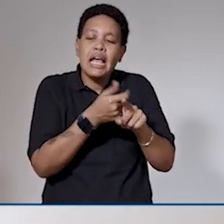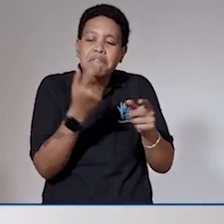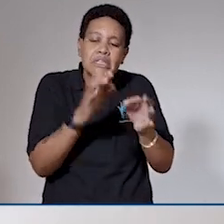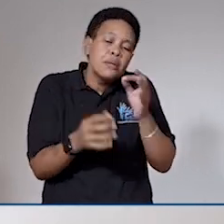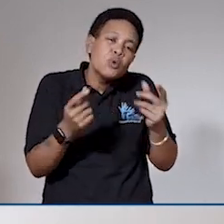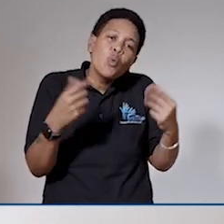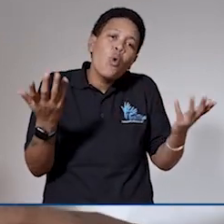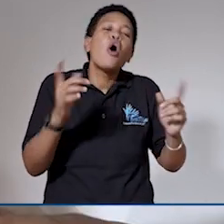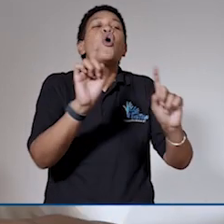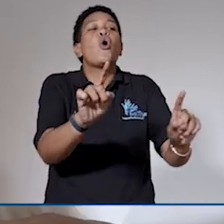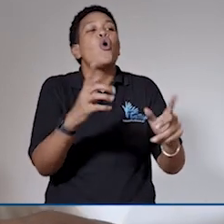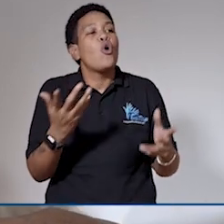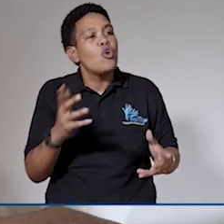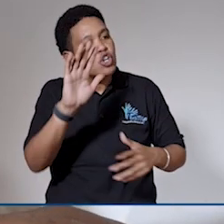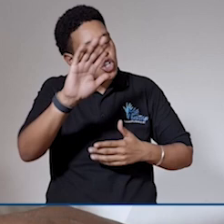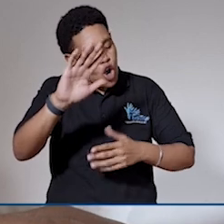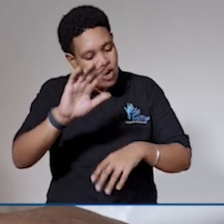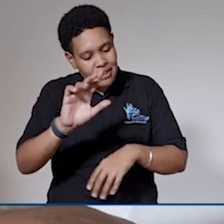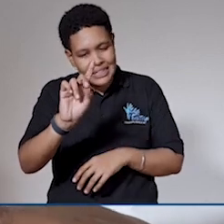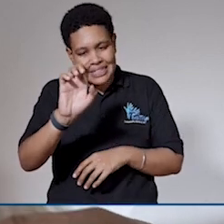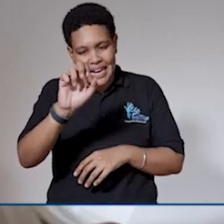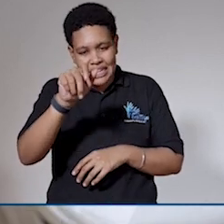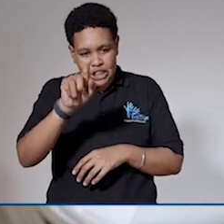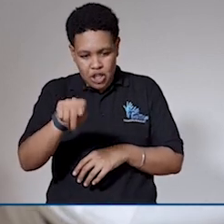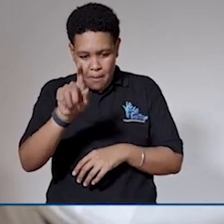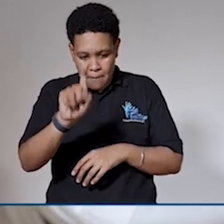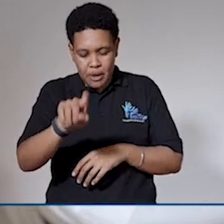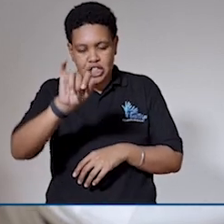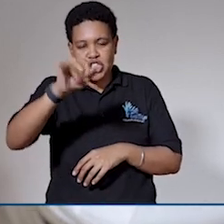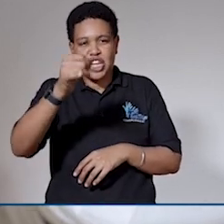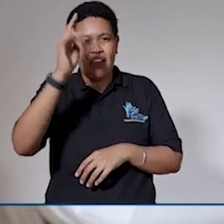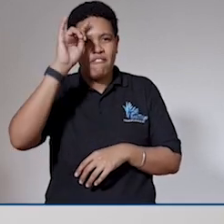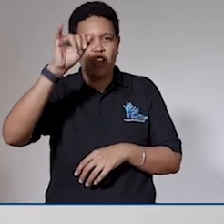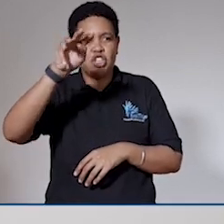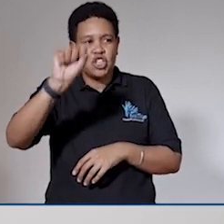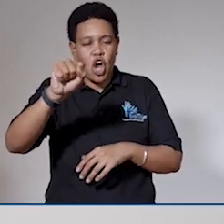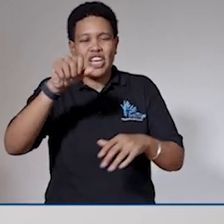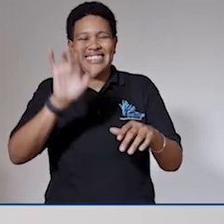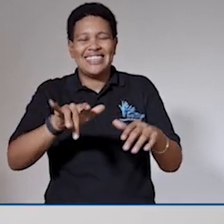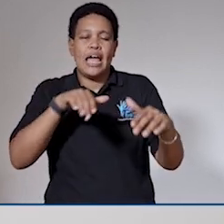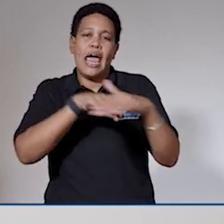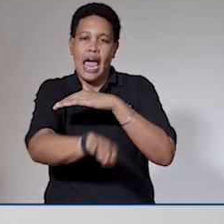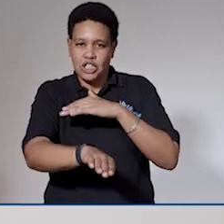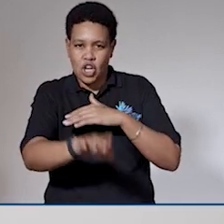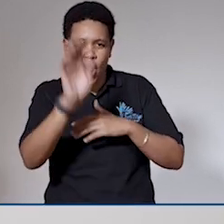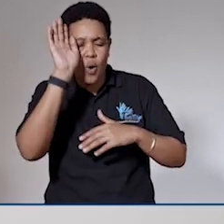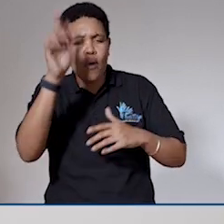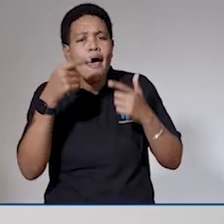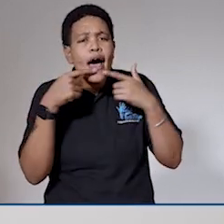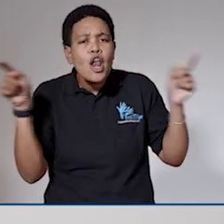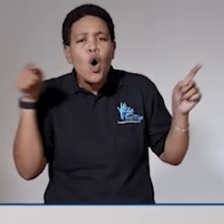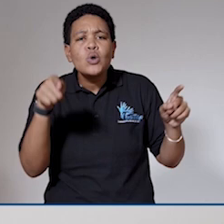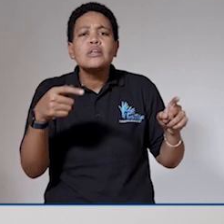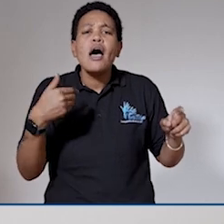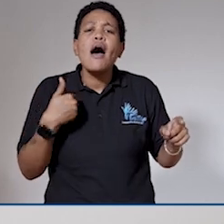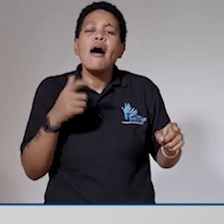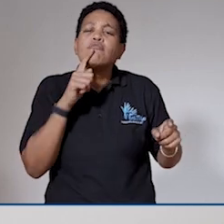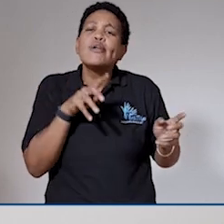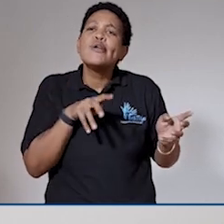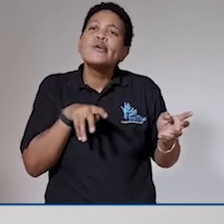to your desktop, press J for JAWS, and press Enter. And it will announce that it has been loaded.